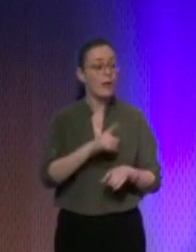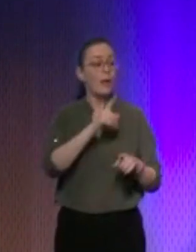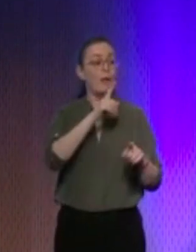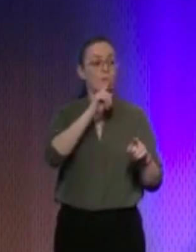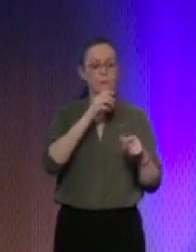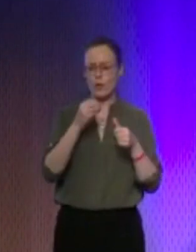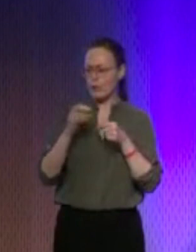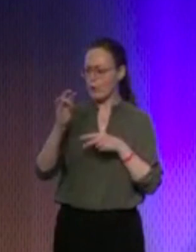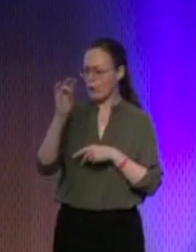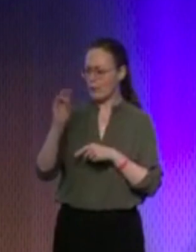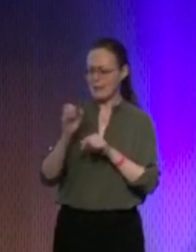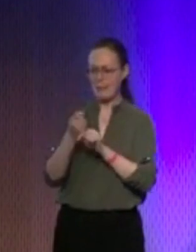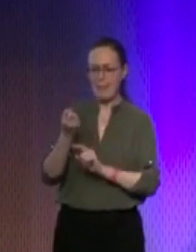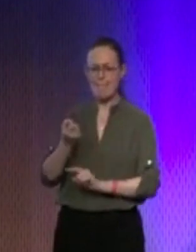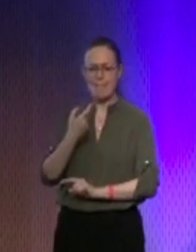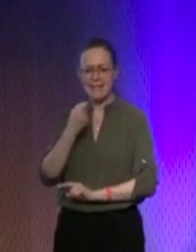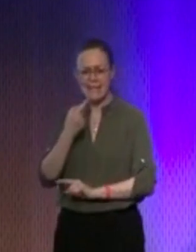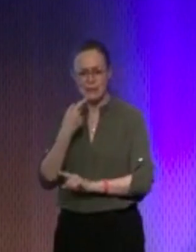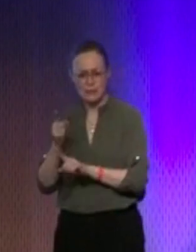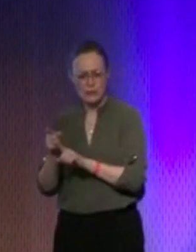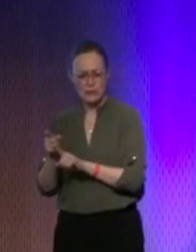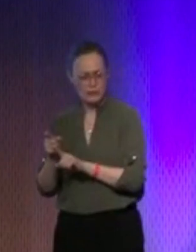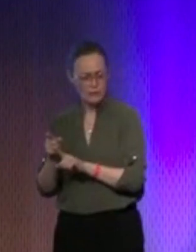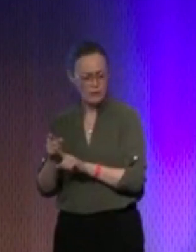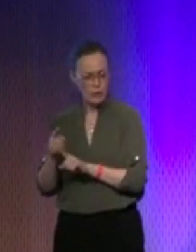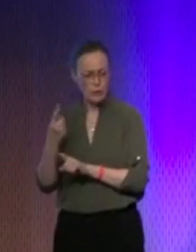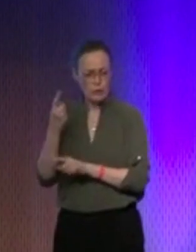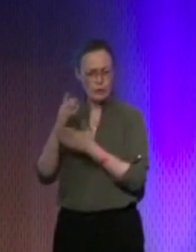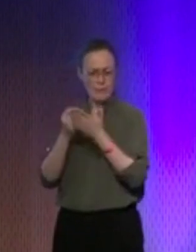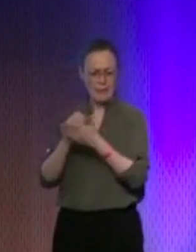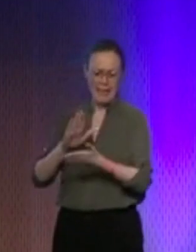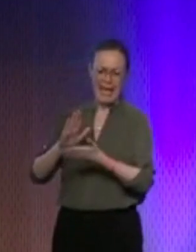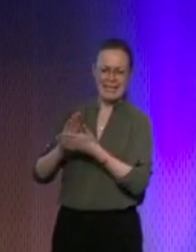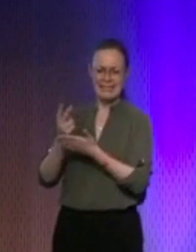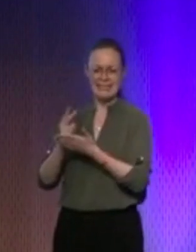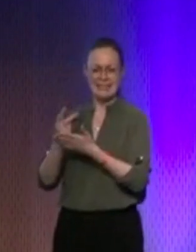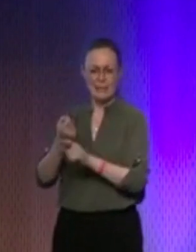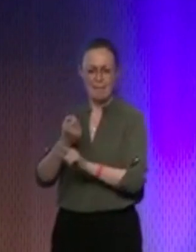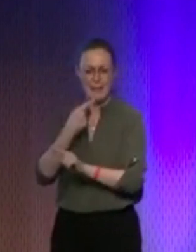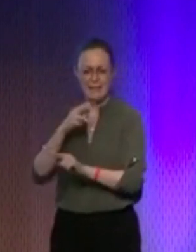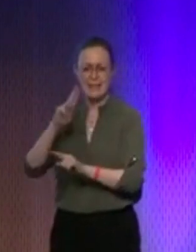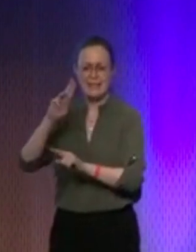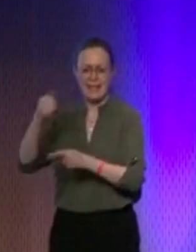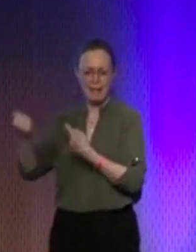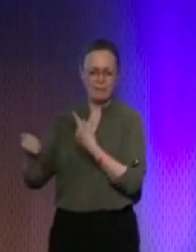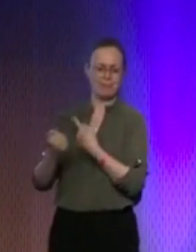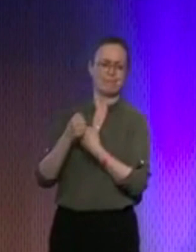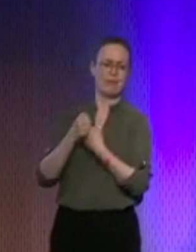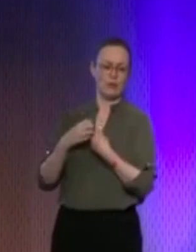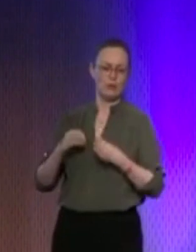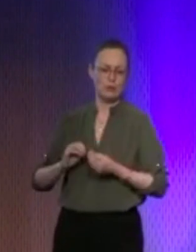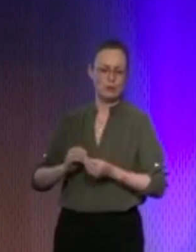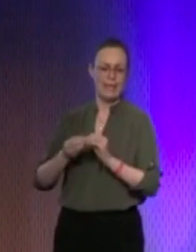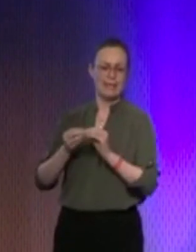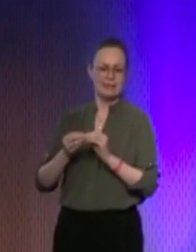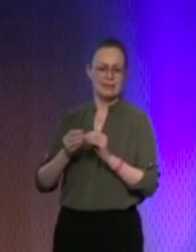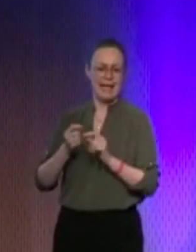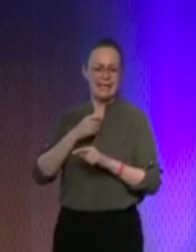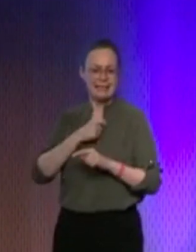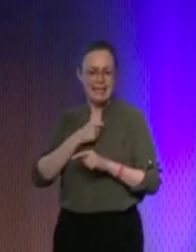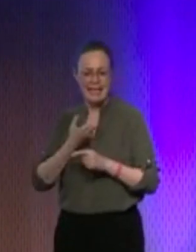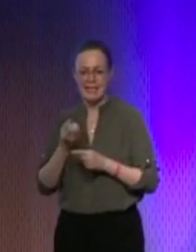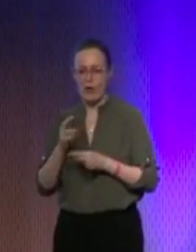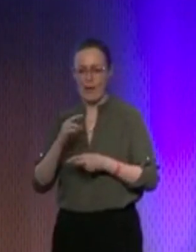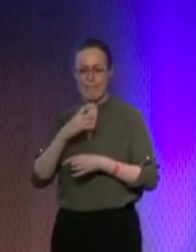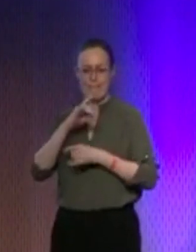other question was about medication, and sometimes anti-seizure medications can induce or make anxiety worse. Maybe a